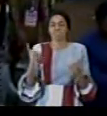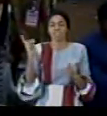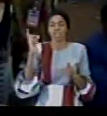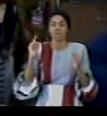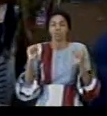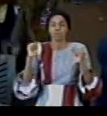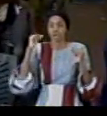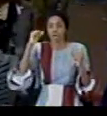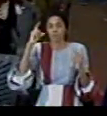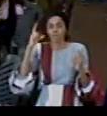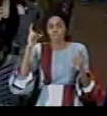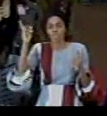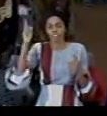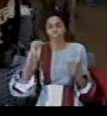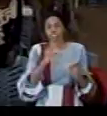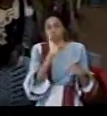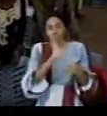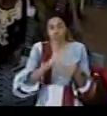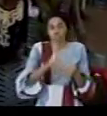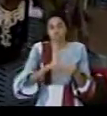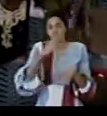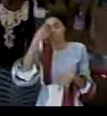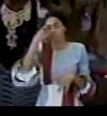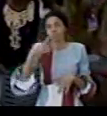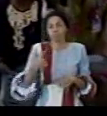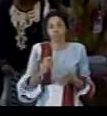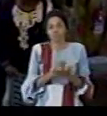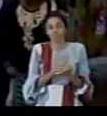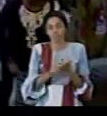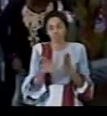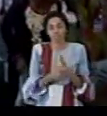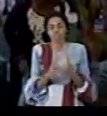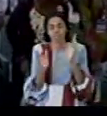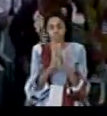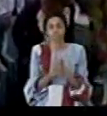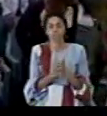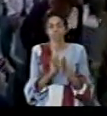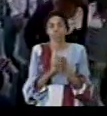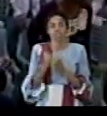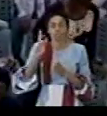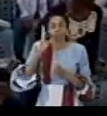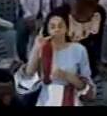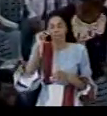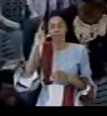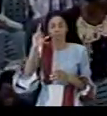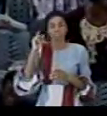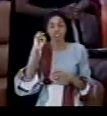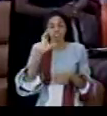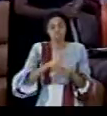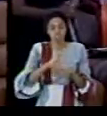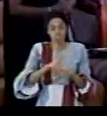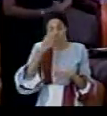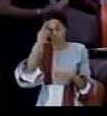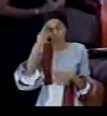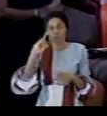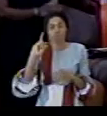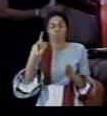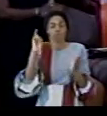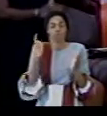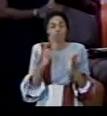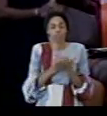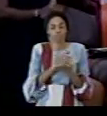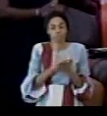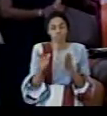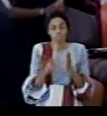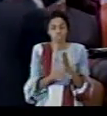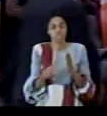you. Wherever you have come from, God will awake you for righteousness. Pray that God Almighty will descend upon all